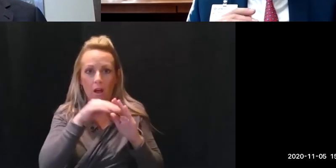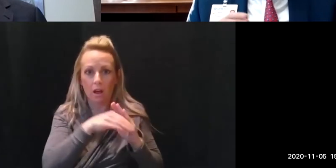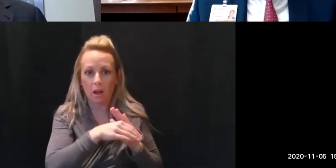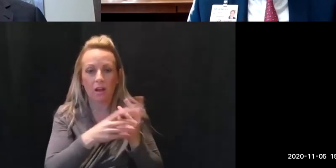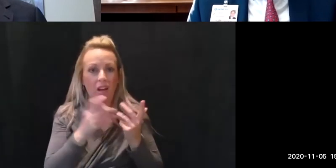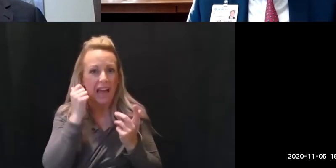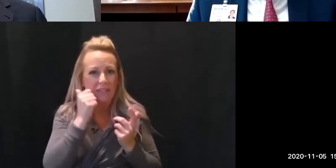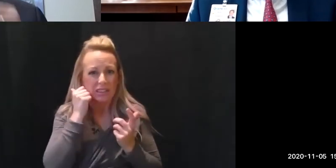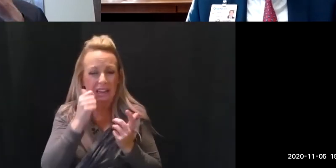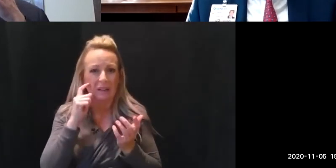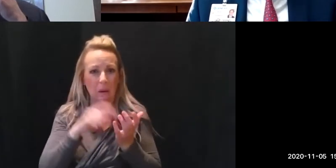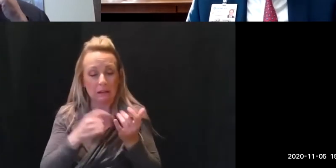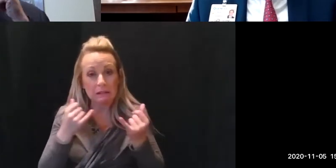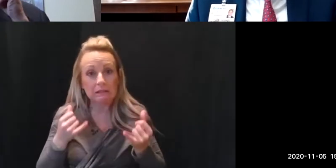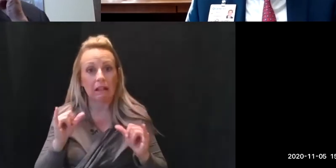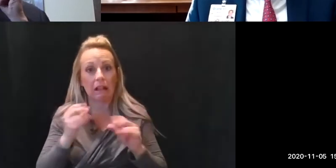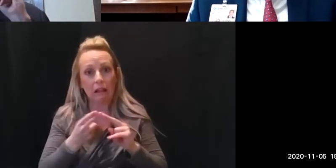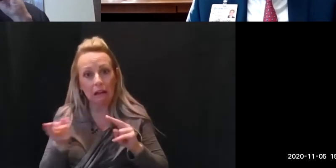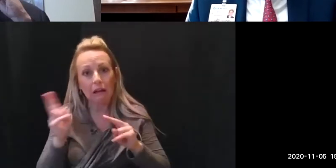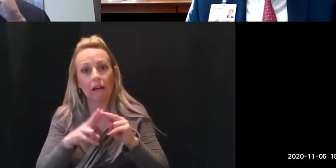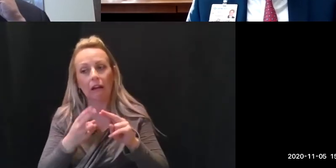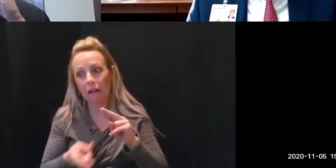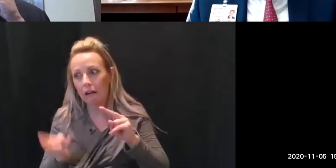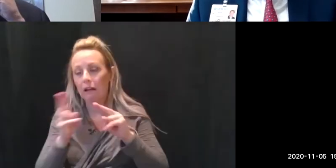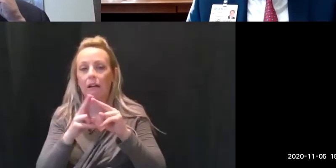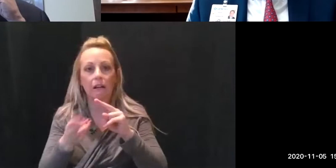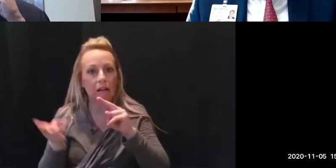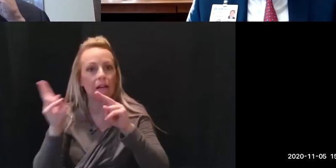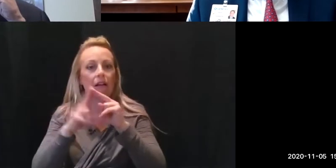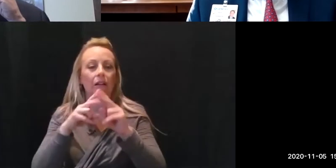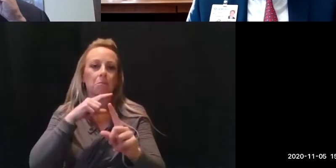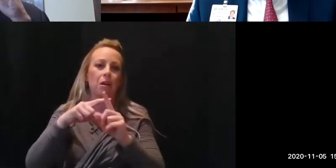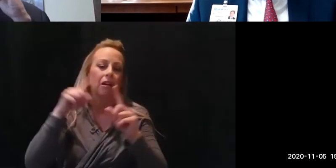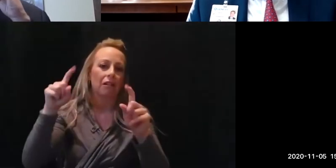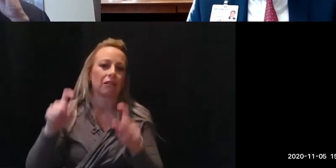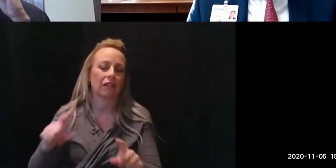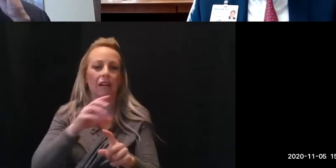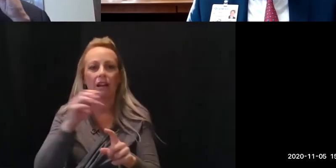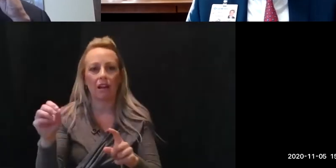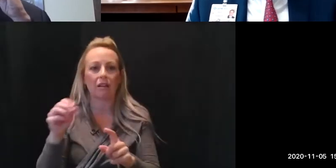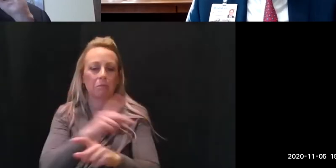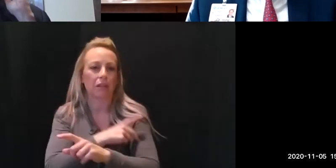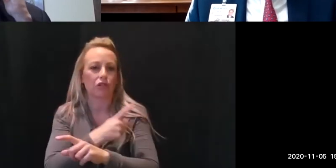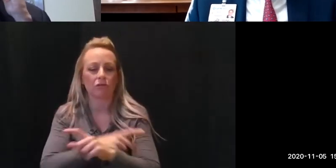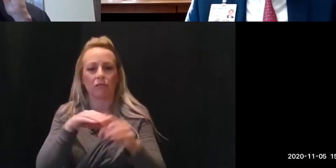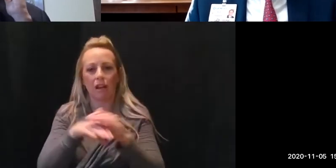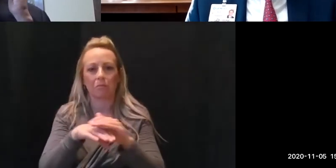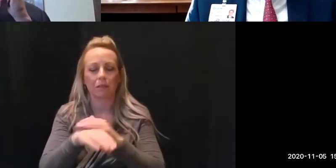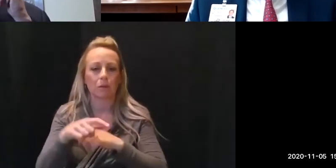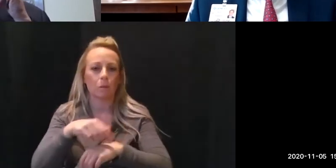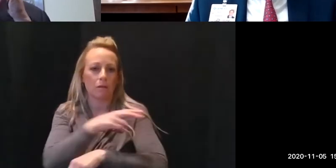seeing an increase in the number of positive tests, in the number of patients that are admitted. We would all like to